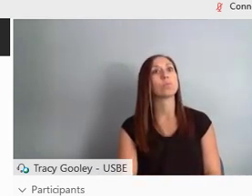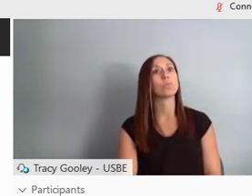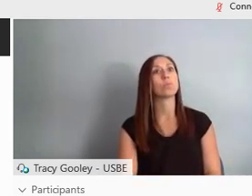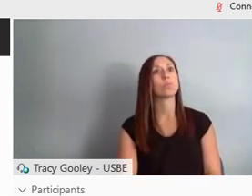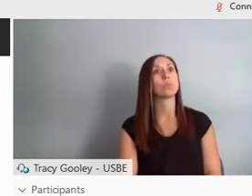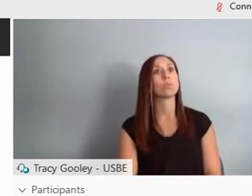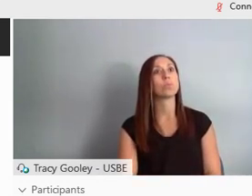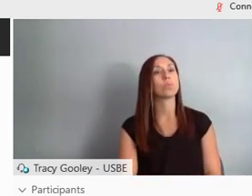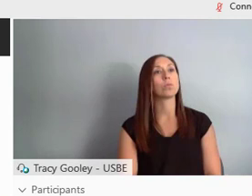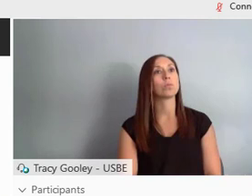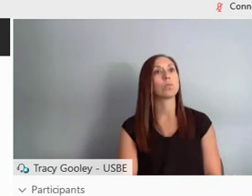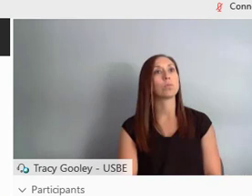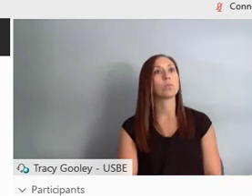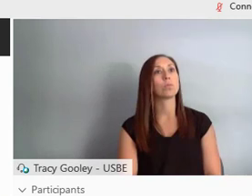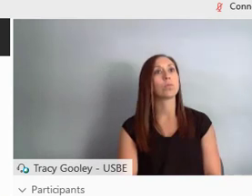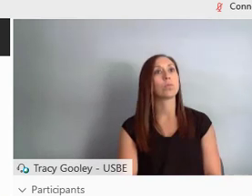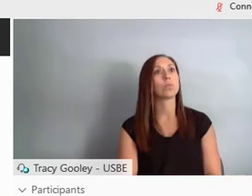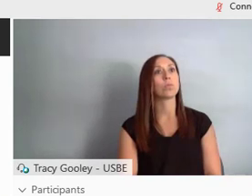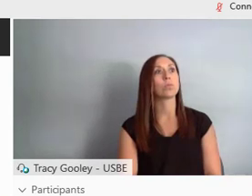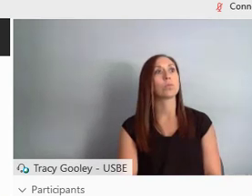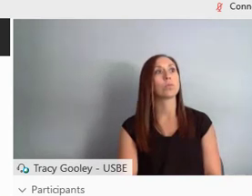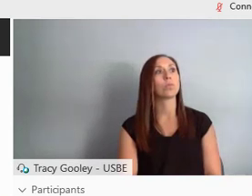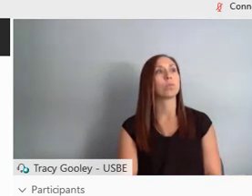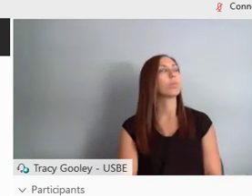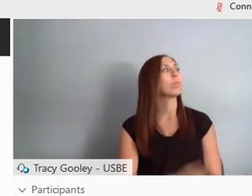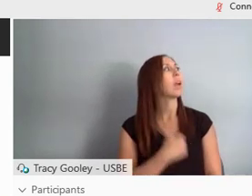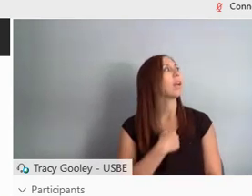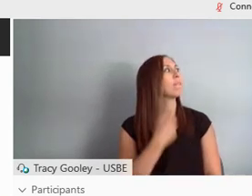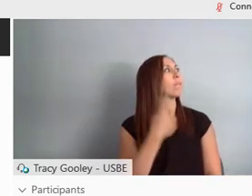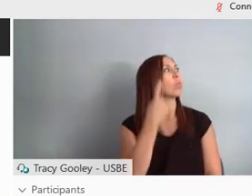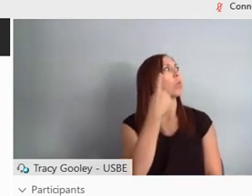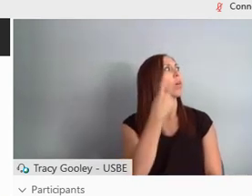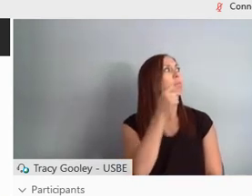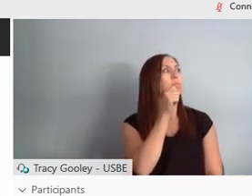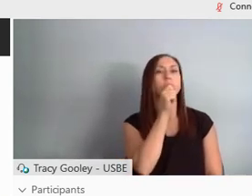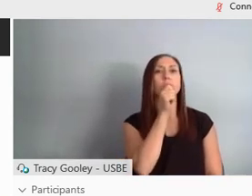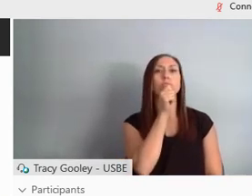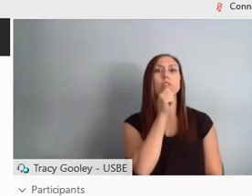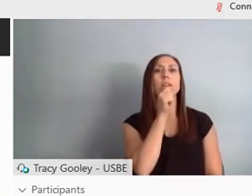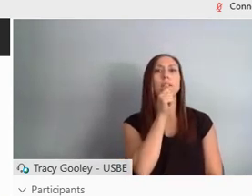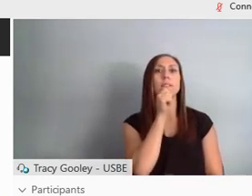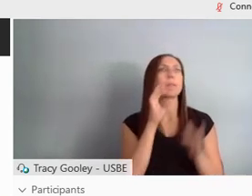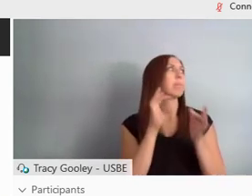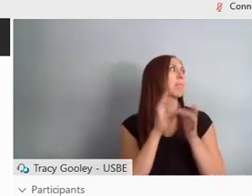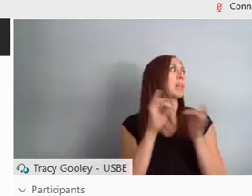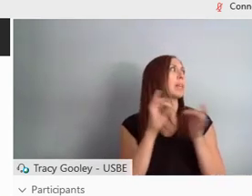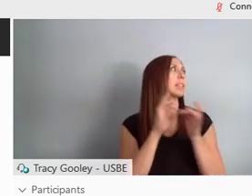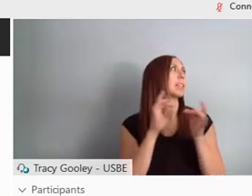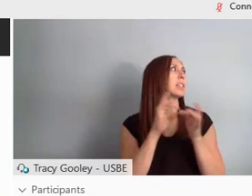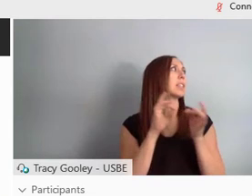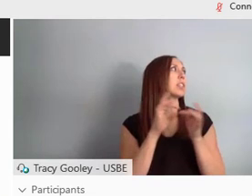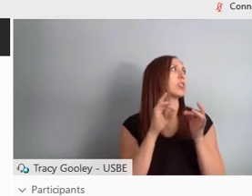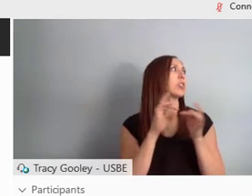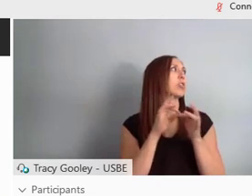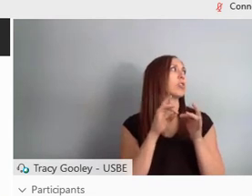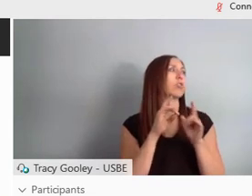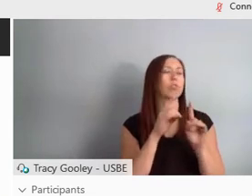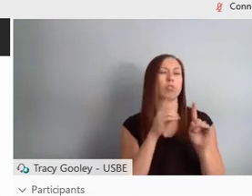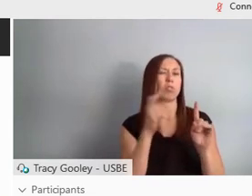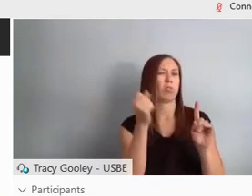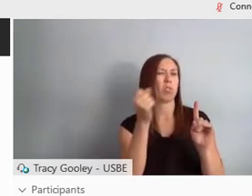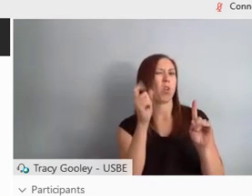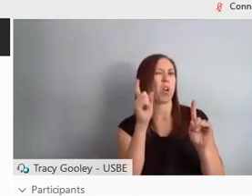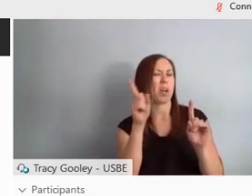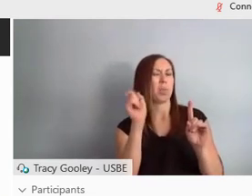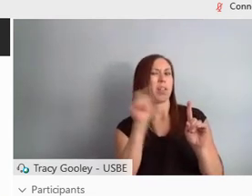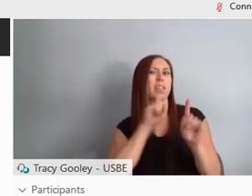Okay, so hopefully I've caught up. I do have one private message that I'm gonna get an answer to for you in